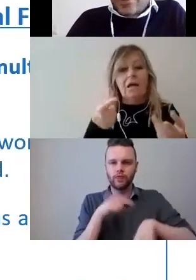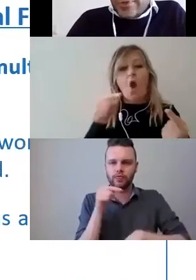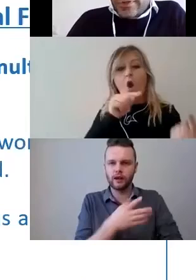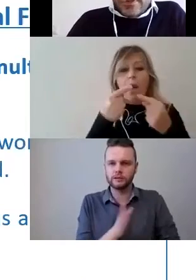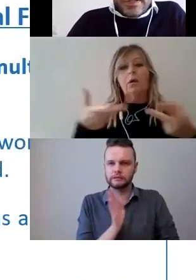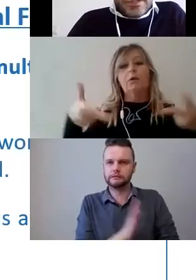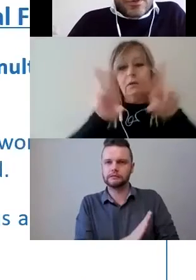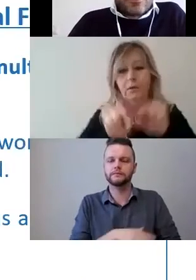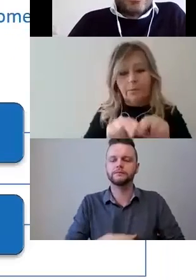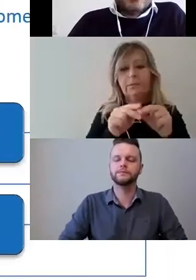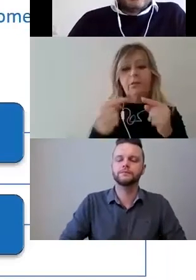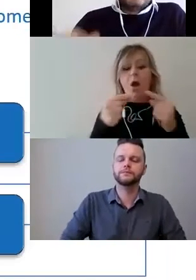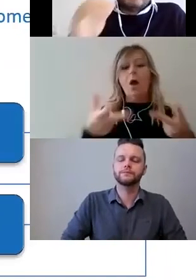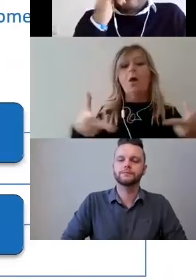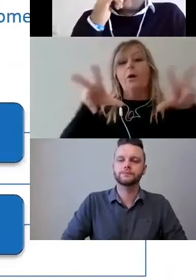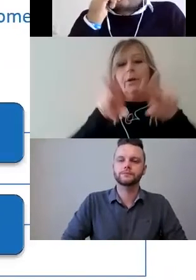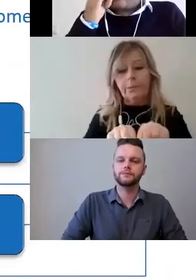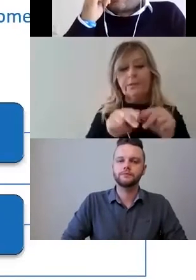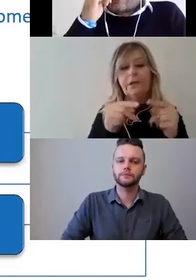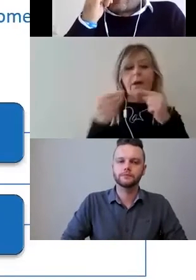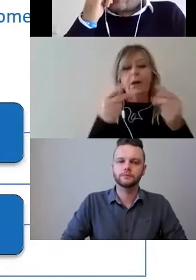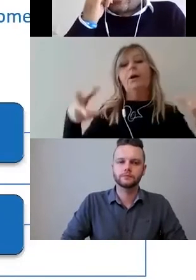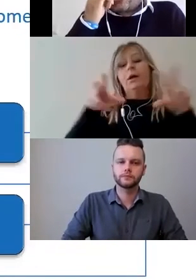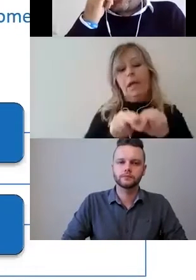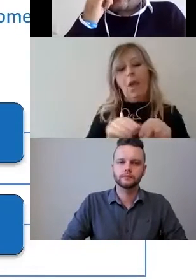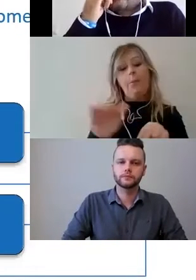his or her personal story.